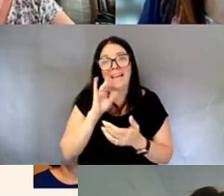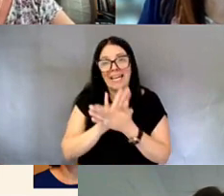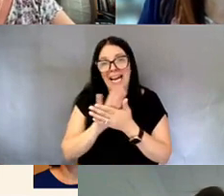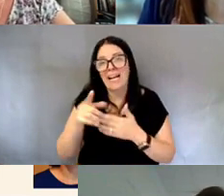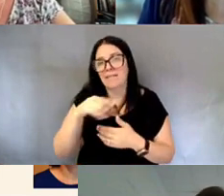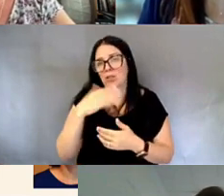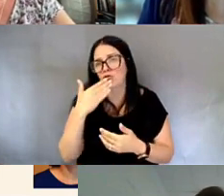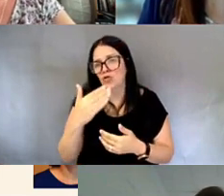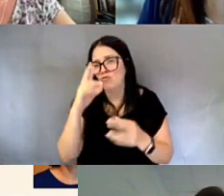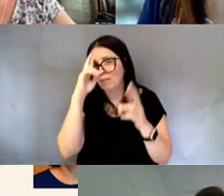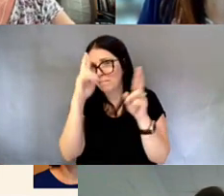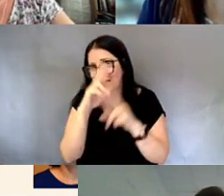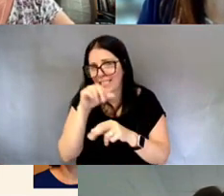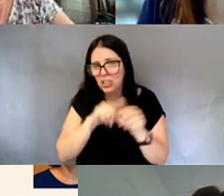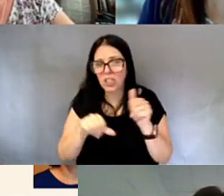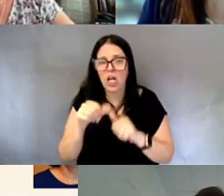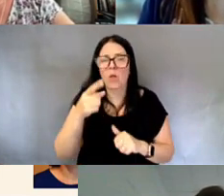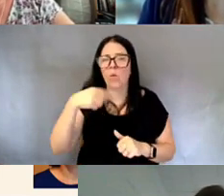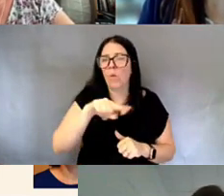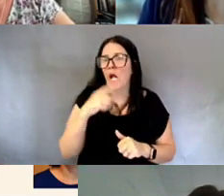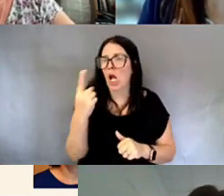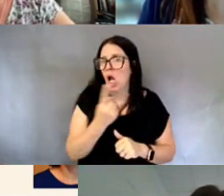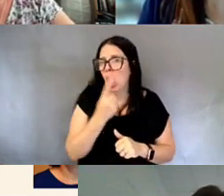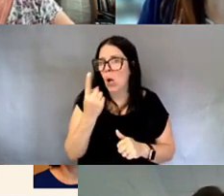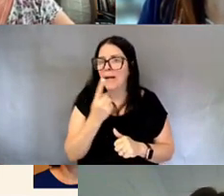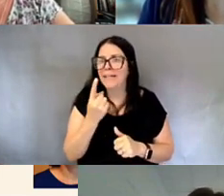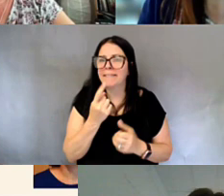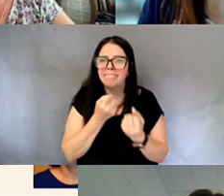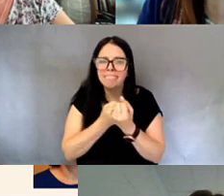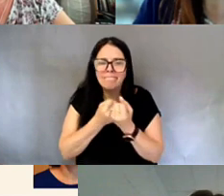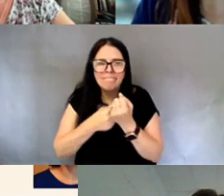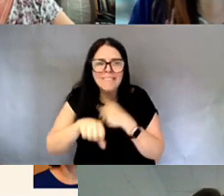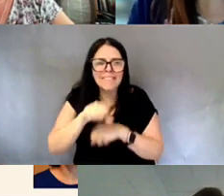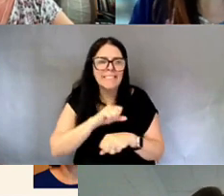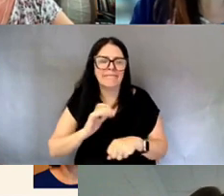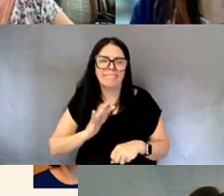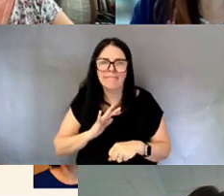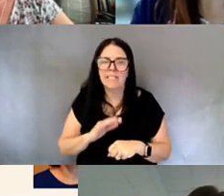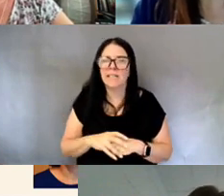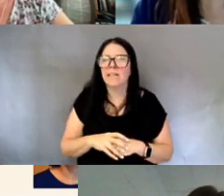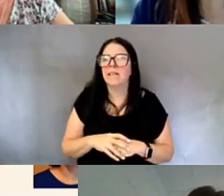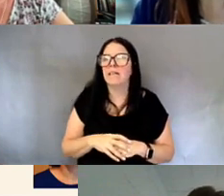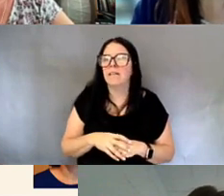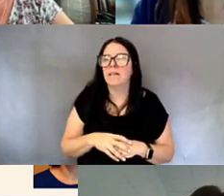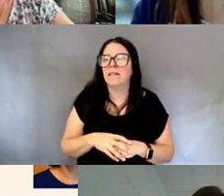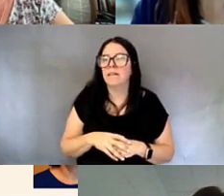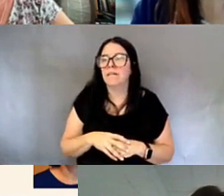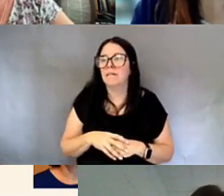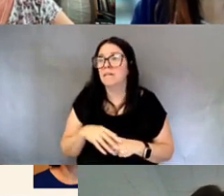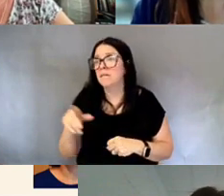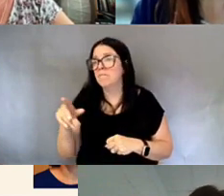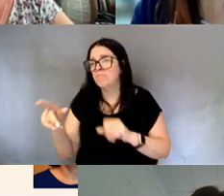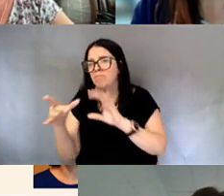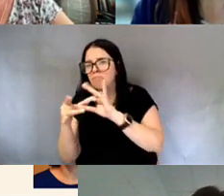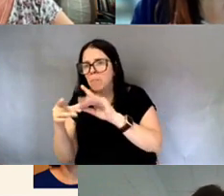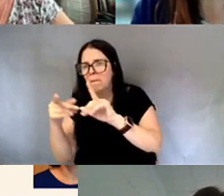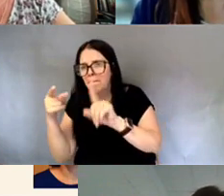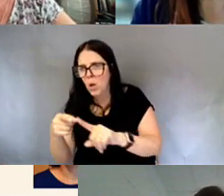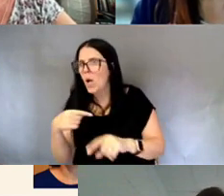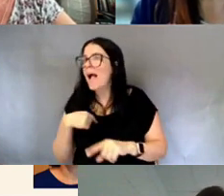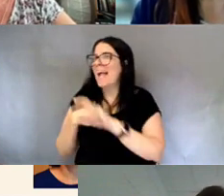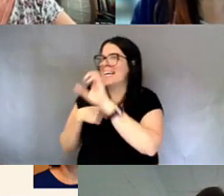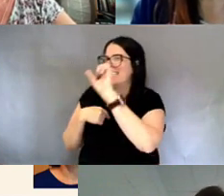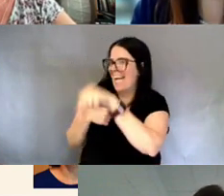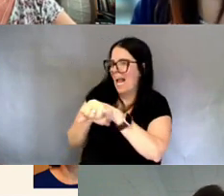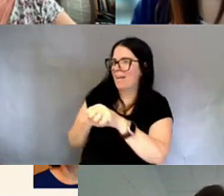respectful of one another, and we always would uphold one another. People would make certain points, and we kind of, we build on that in